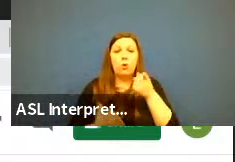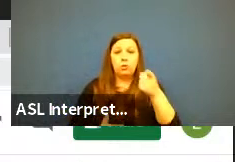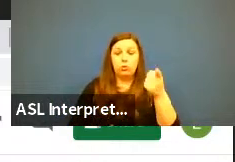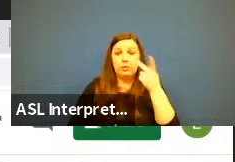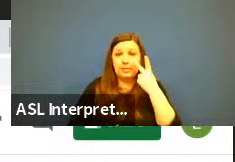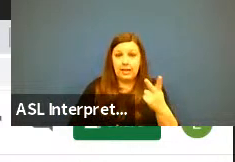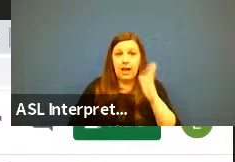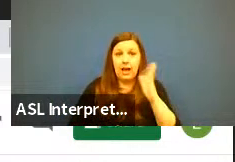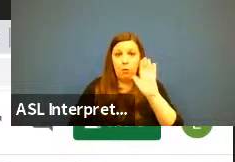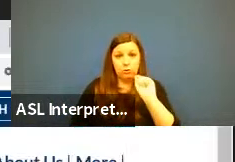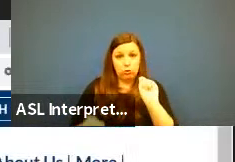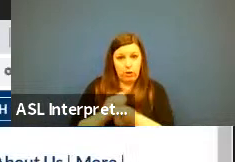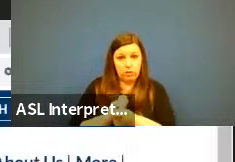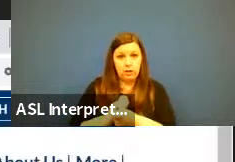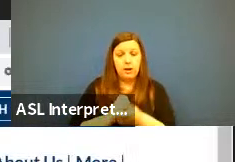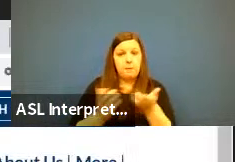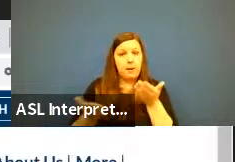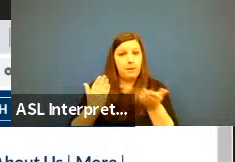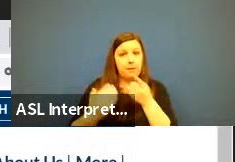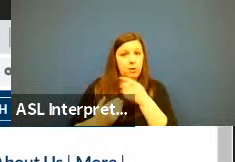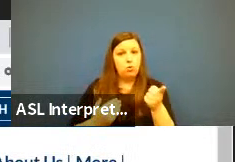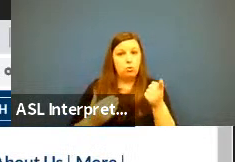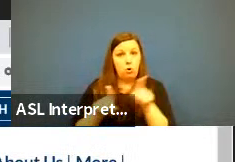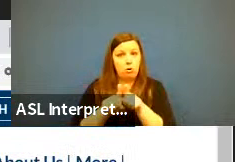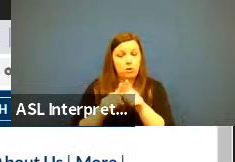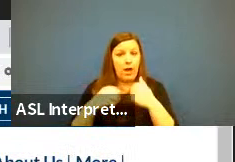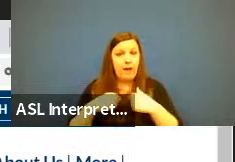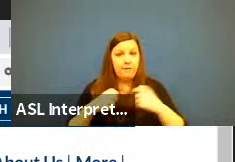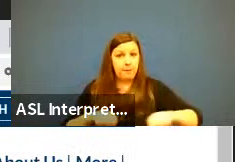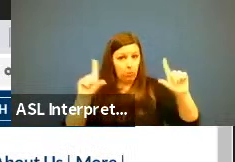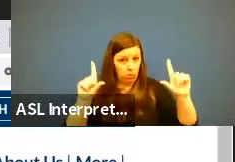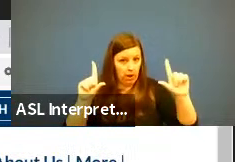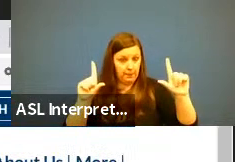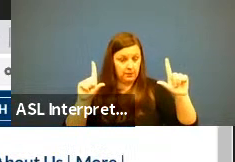see if I can switch over, but you all may also have this pulled up.